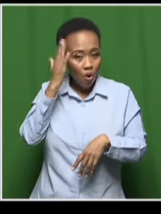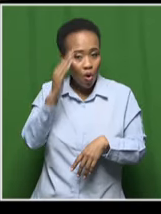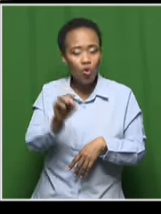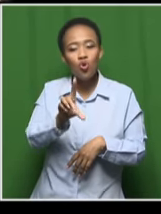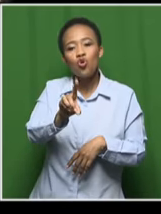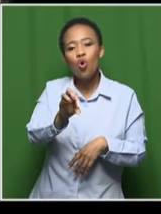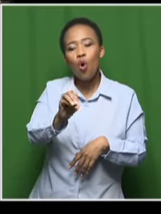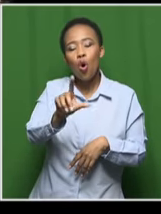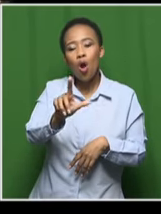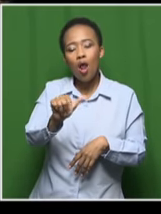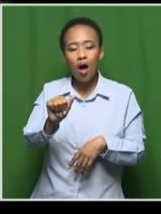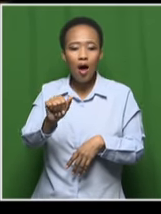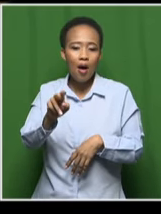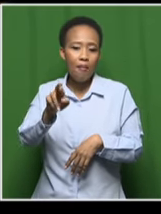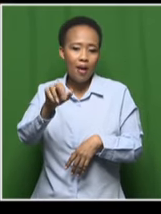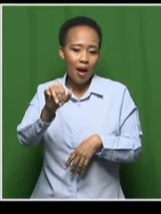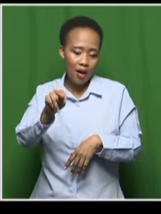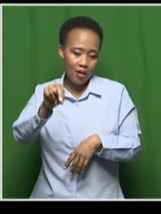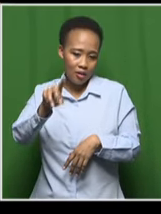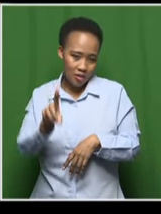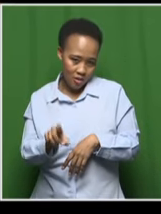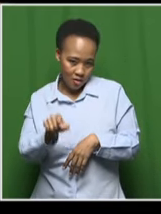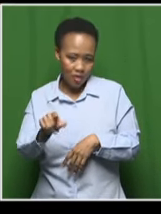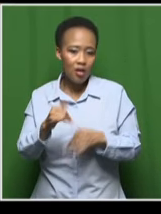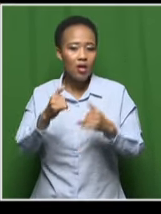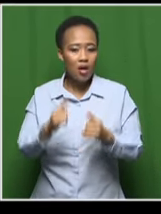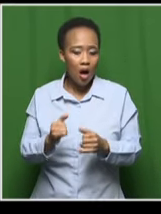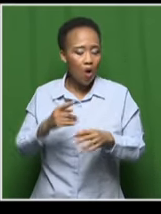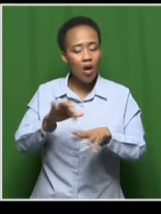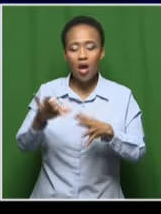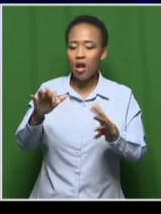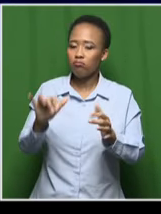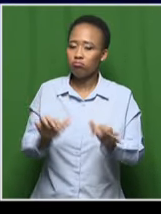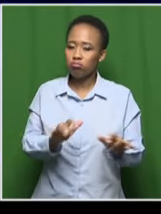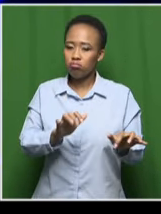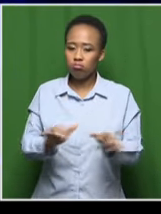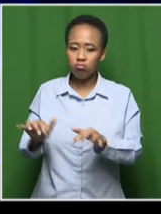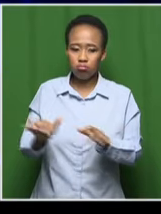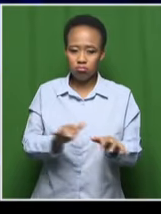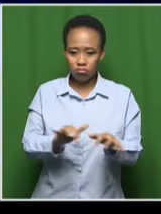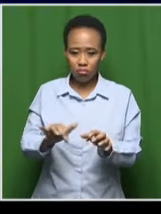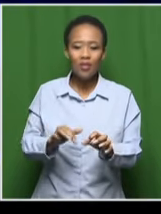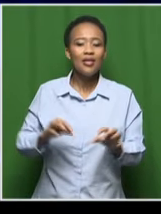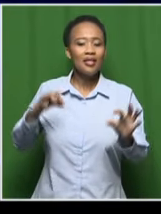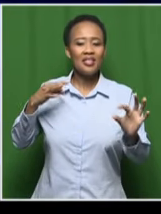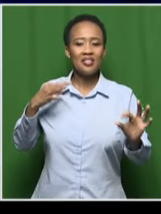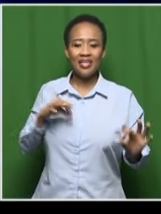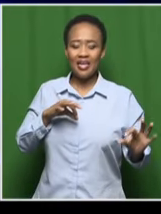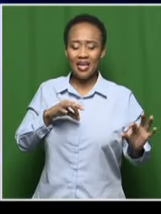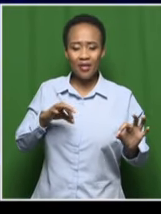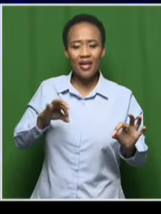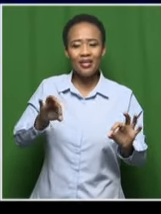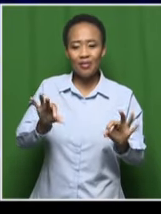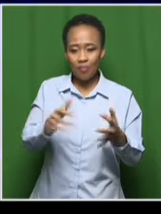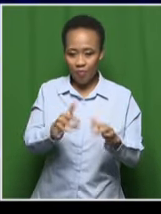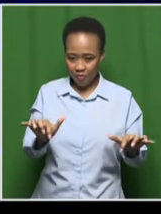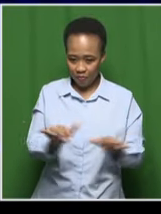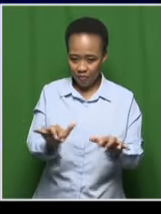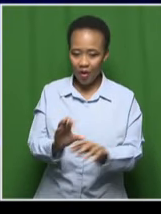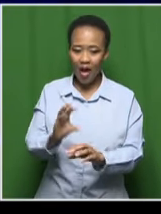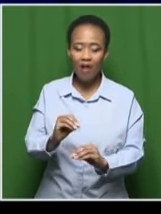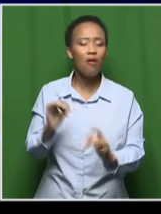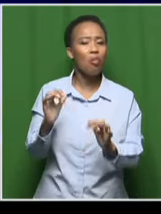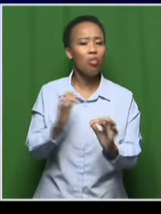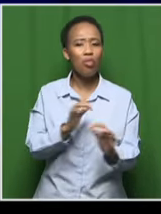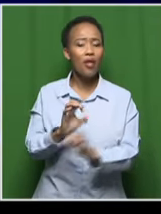of his zeal, zest, and verve at the piano stakes. The South African pianist and composer spent